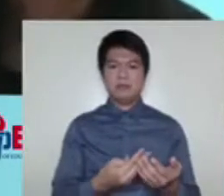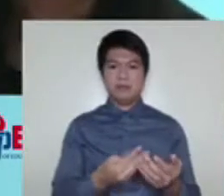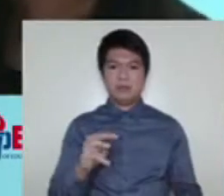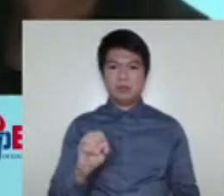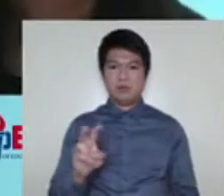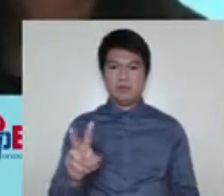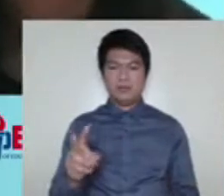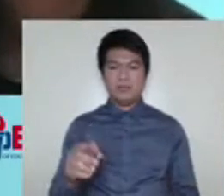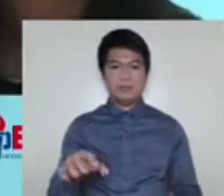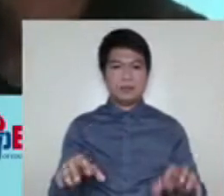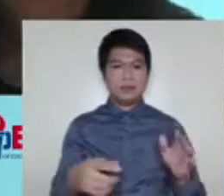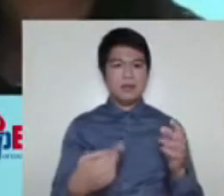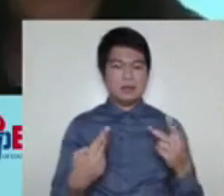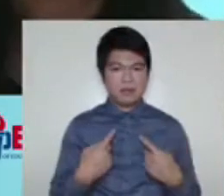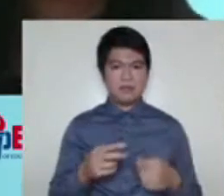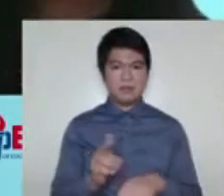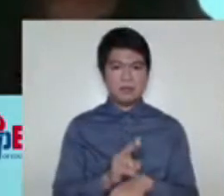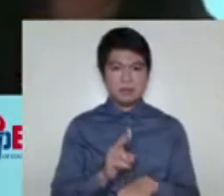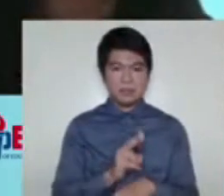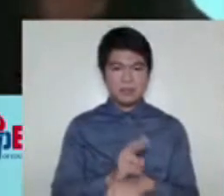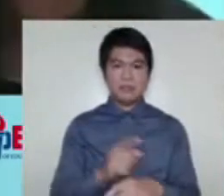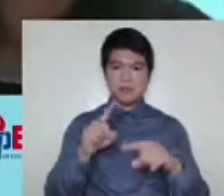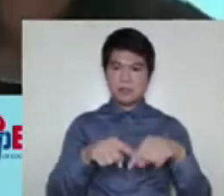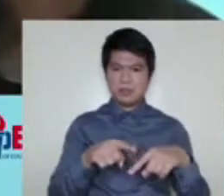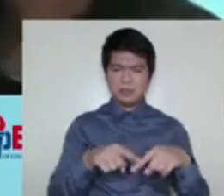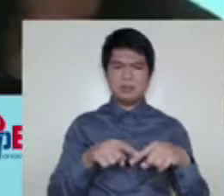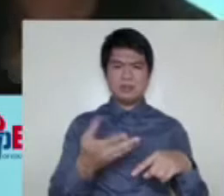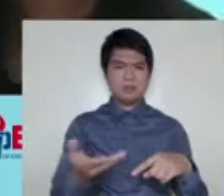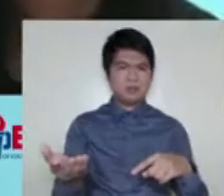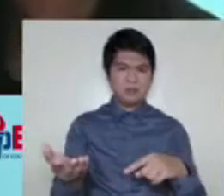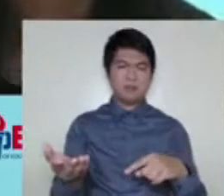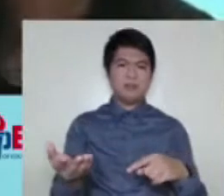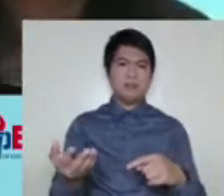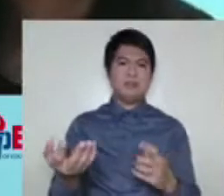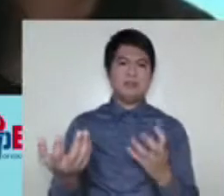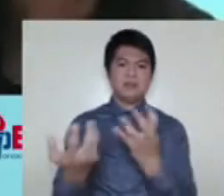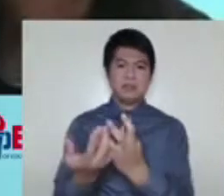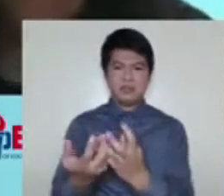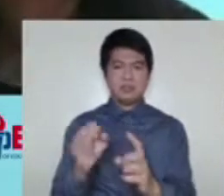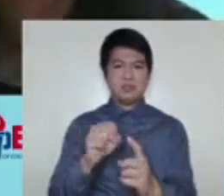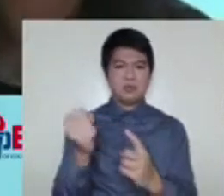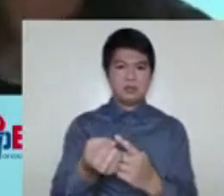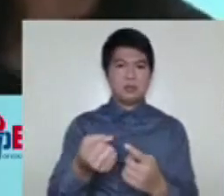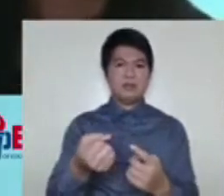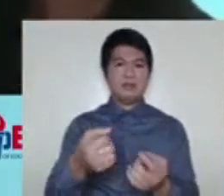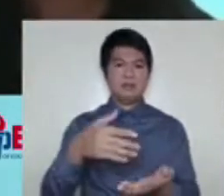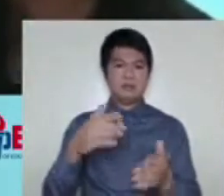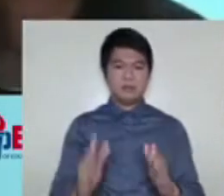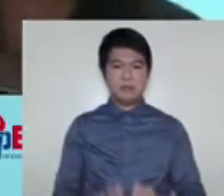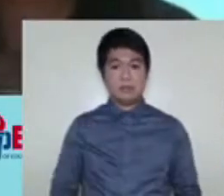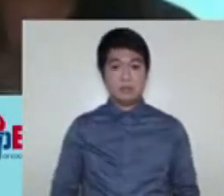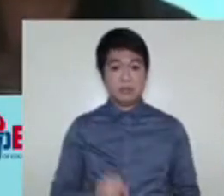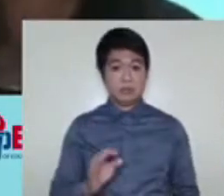will depend on the composition of their learners. So if in case your target audience, the target audience of your audio